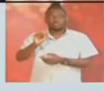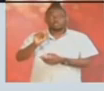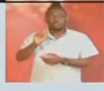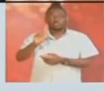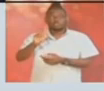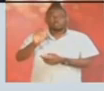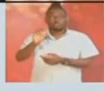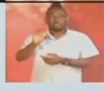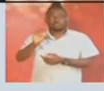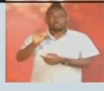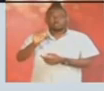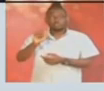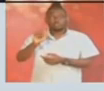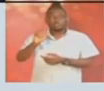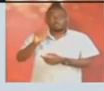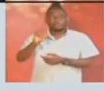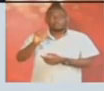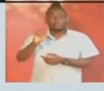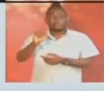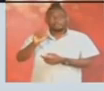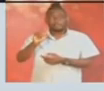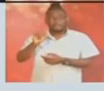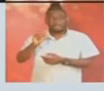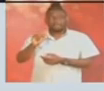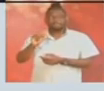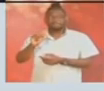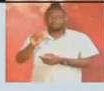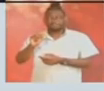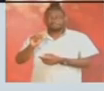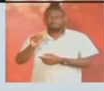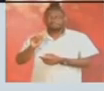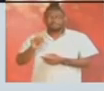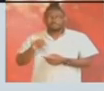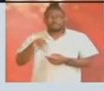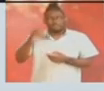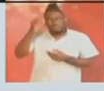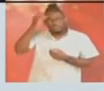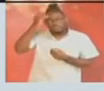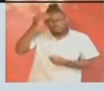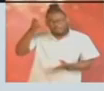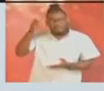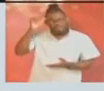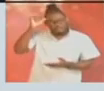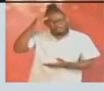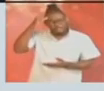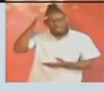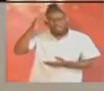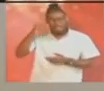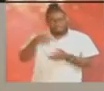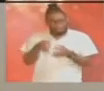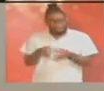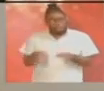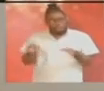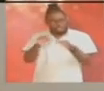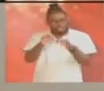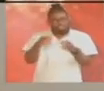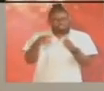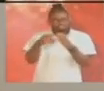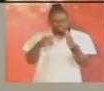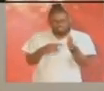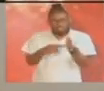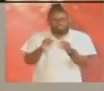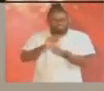necessary COVID-19 measures that we should all be taking, that we should all be using. Dr.